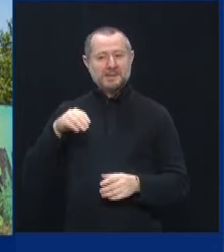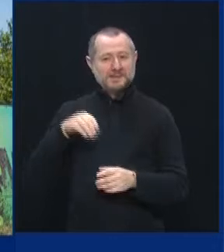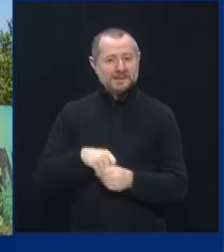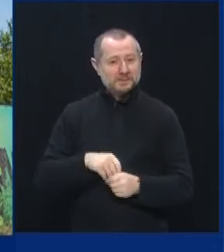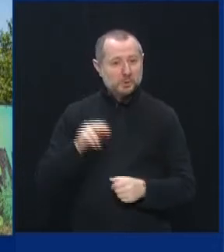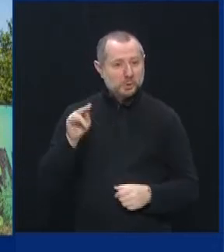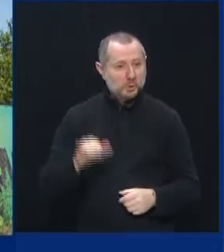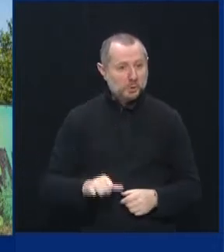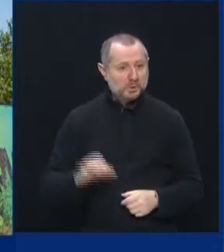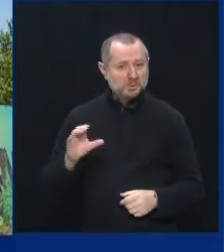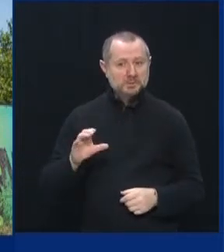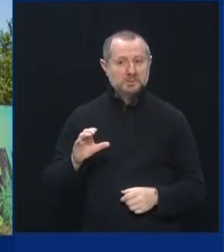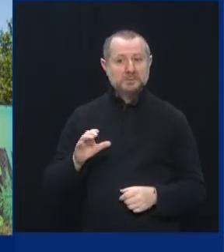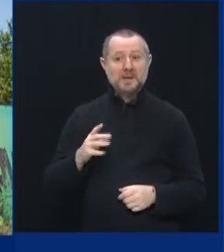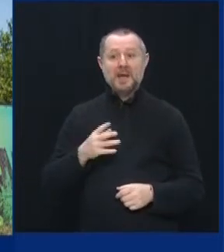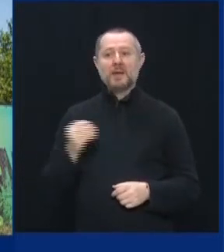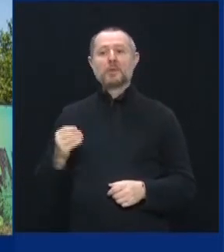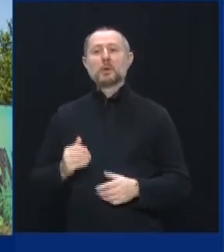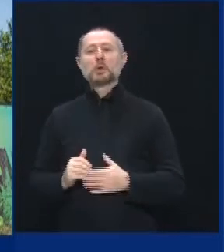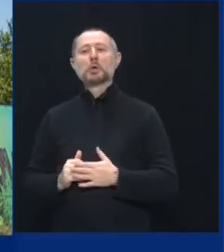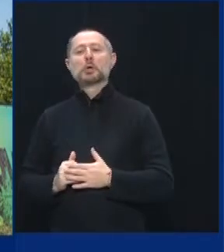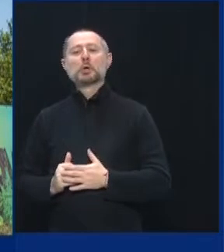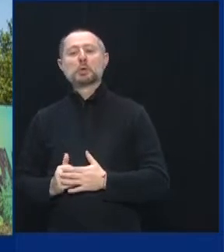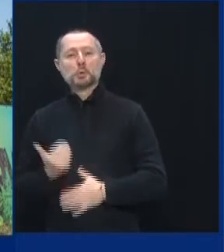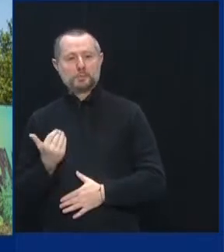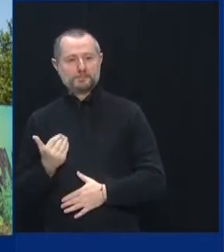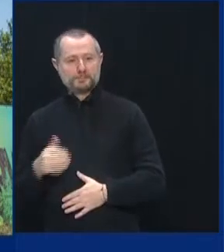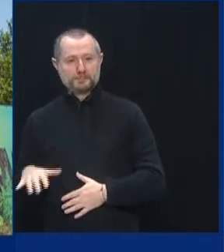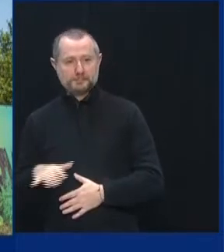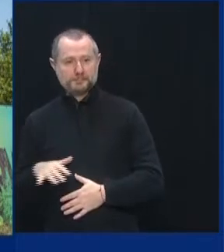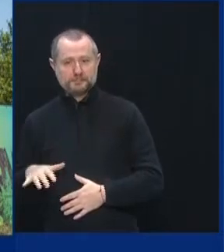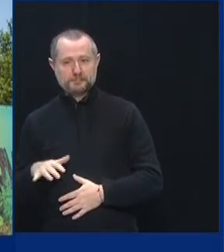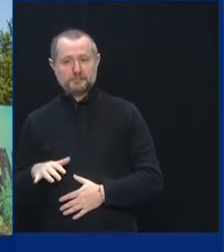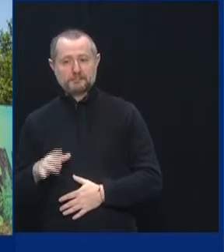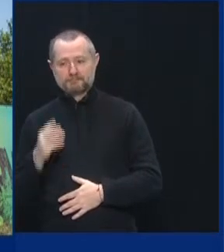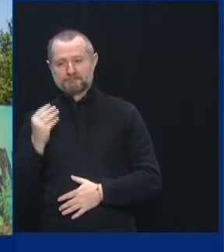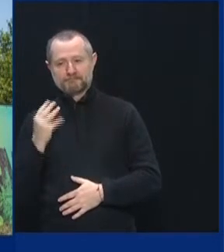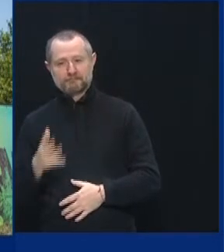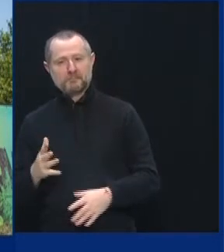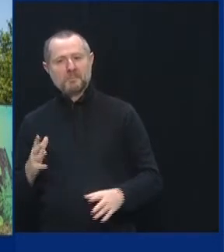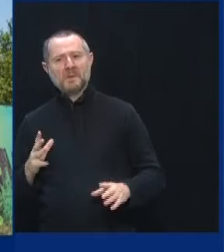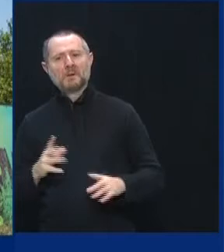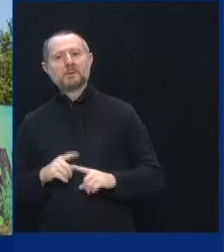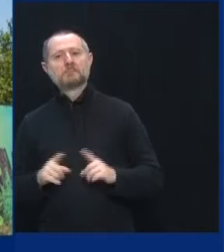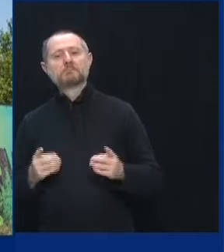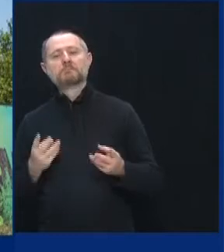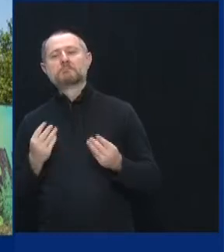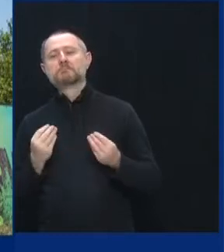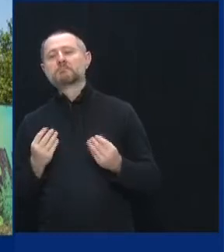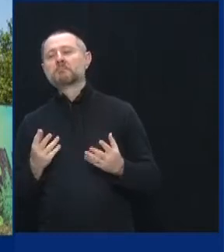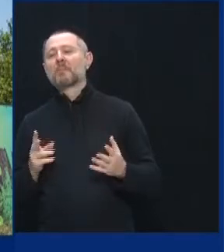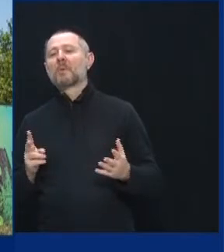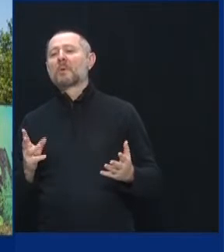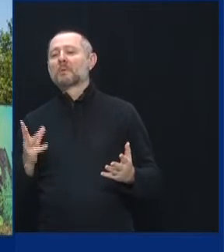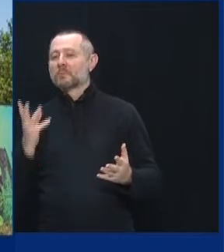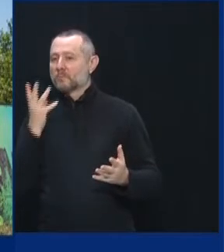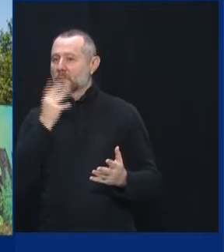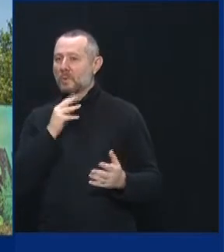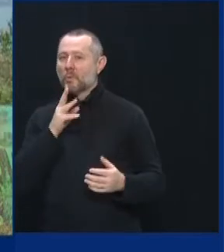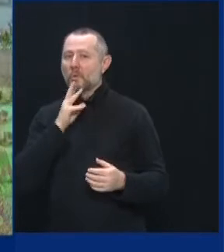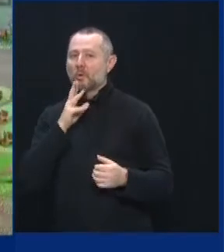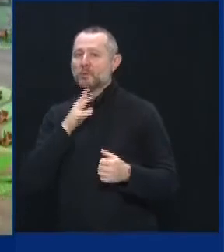It's also new. And it really is extraordinary. And you're on the water, and it's a totally different